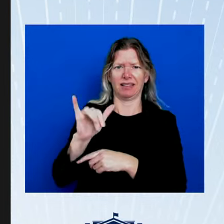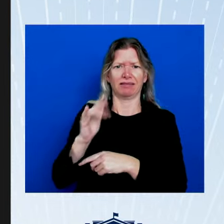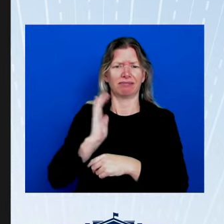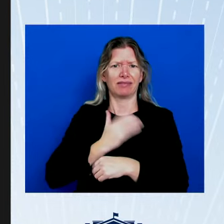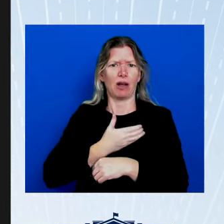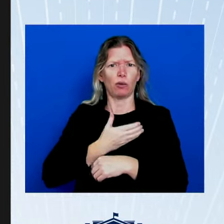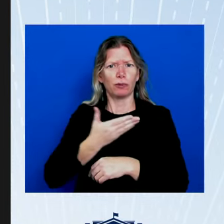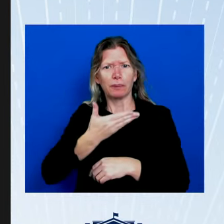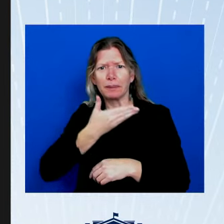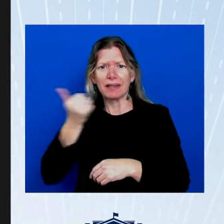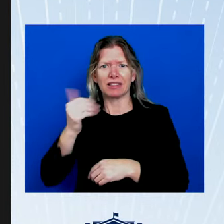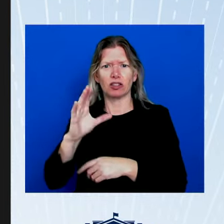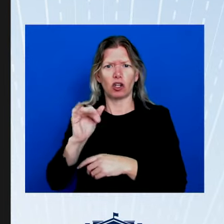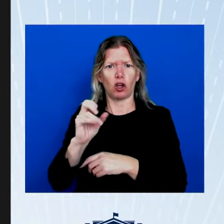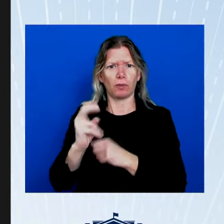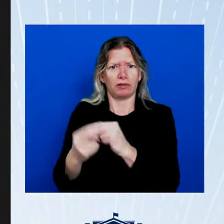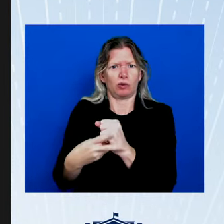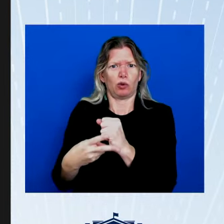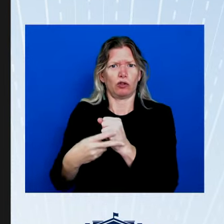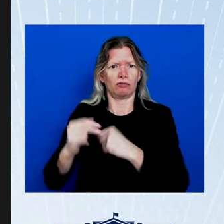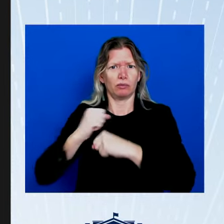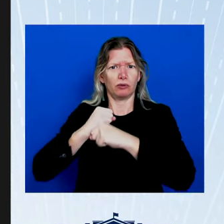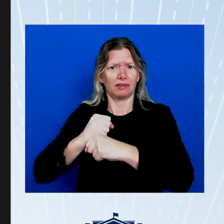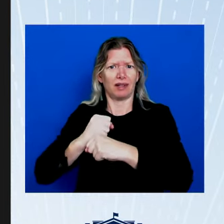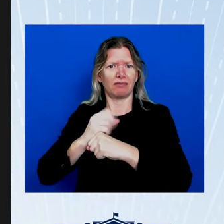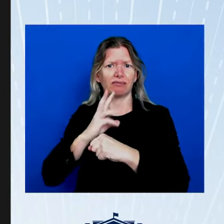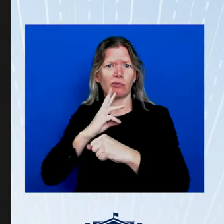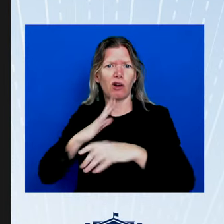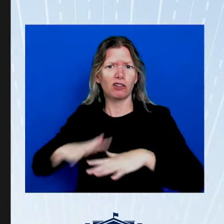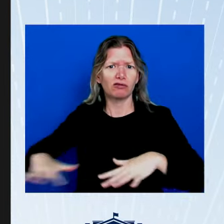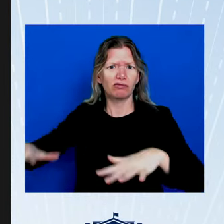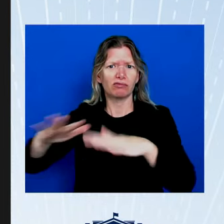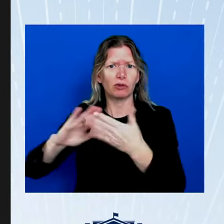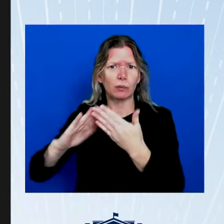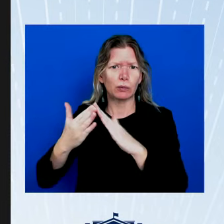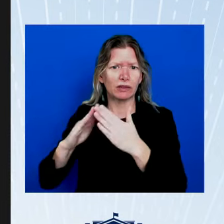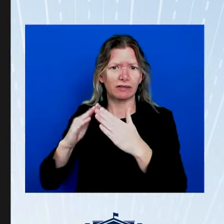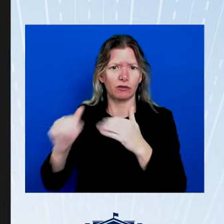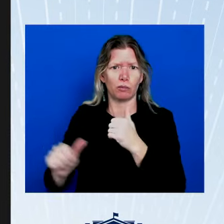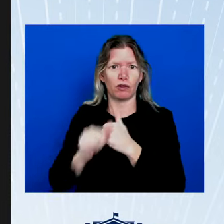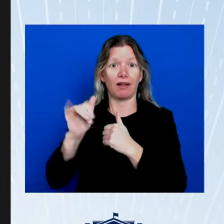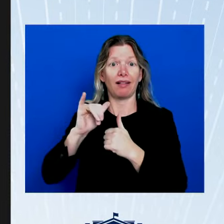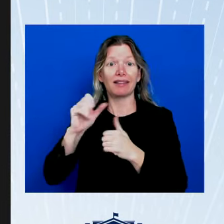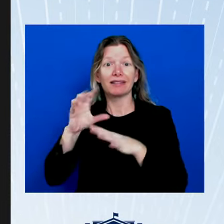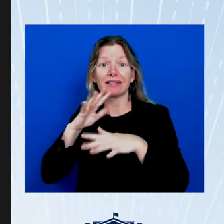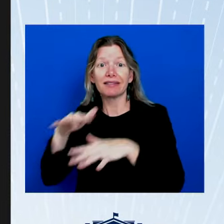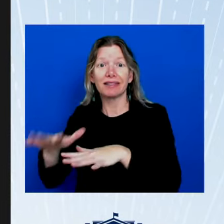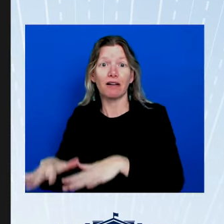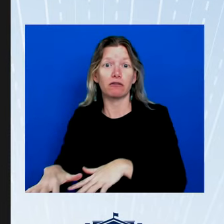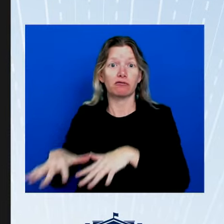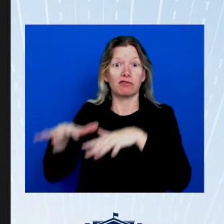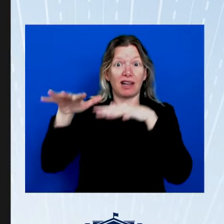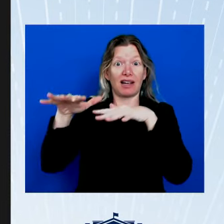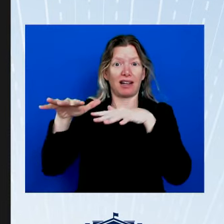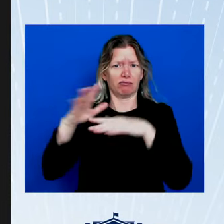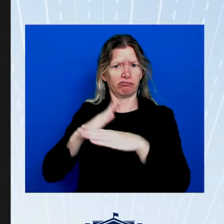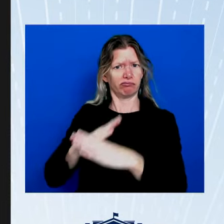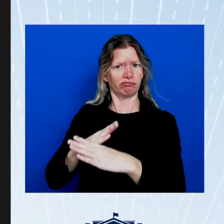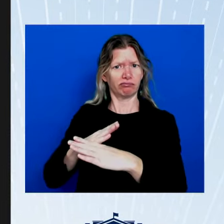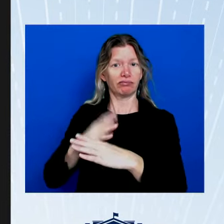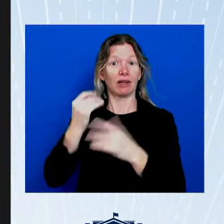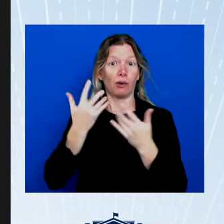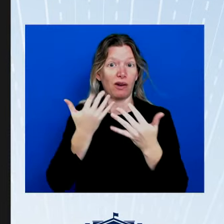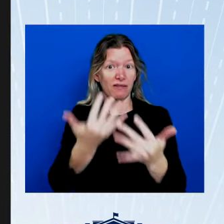like sea level rise, flooding, and wildfires. But extreme climate-fueled conditions combined with increased wildfire